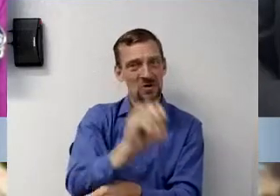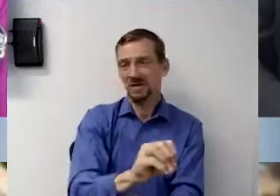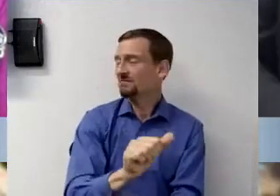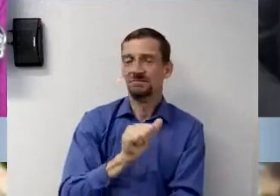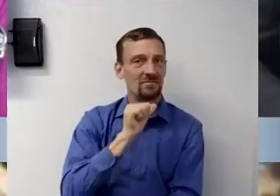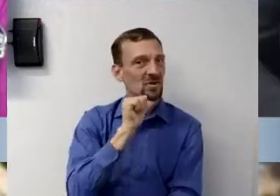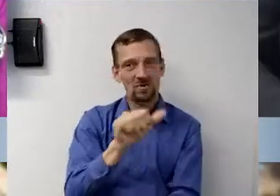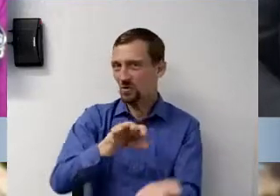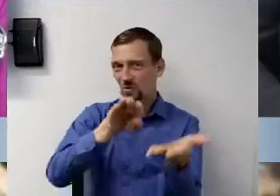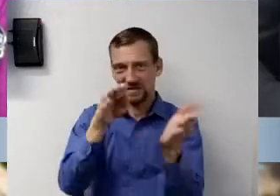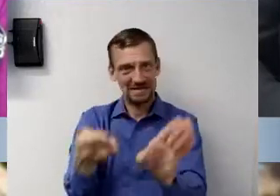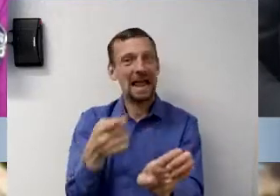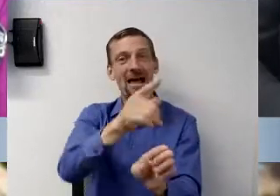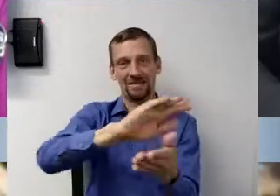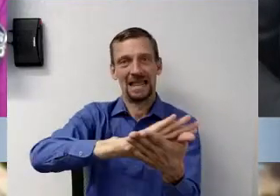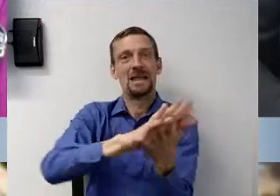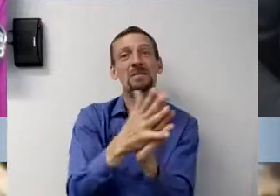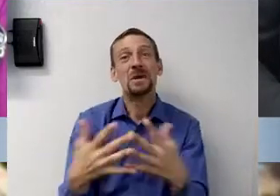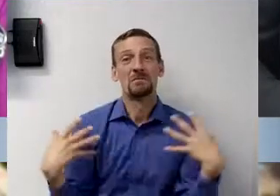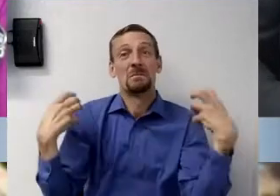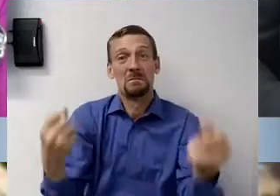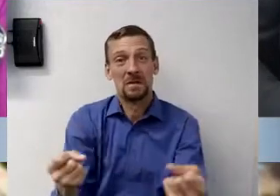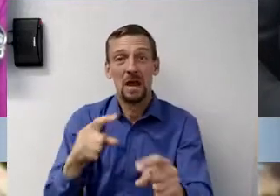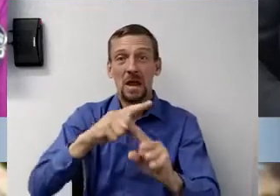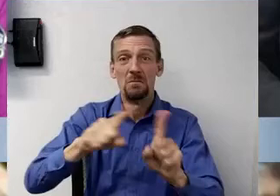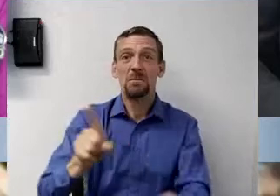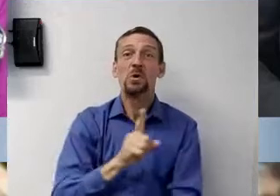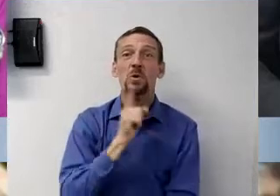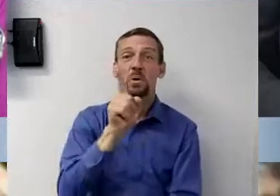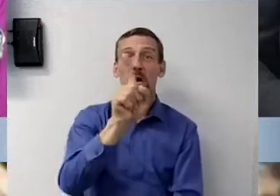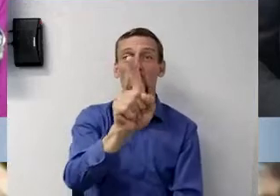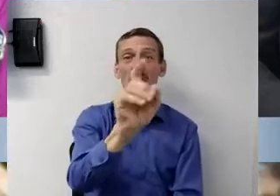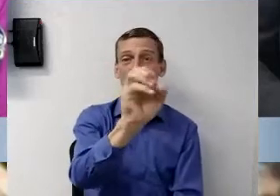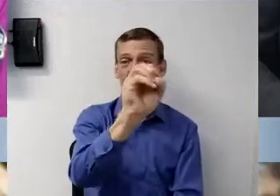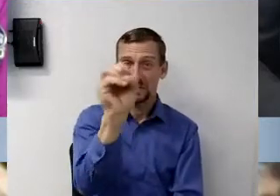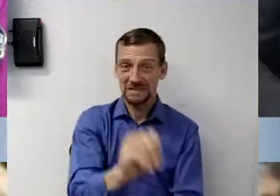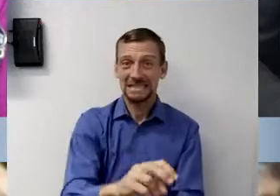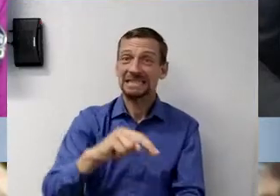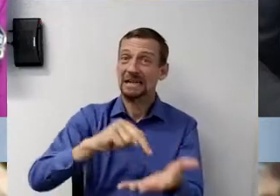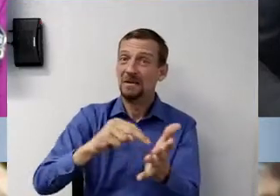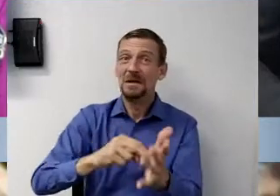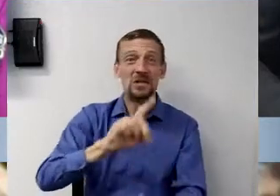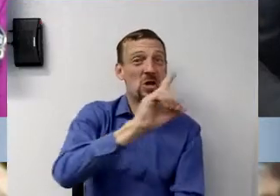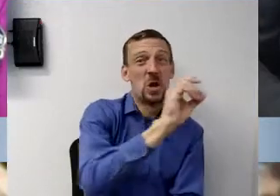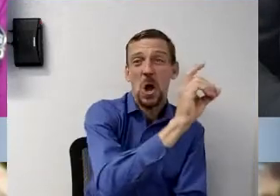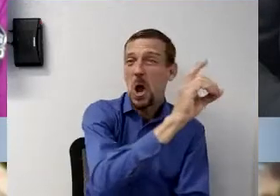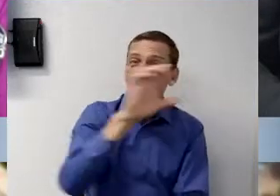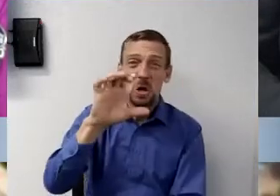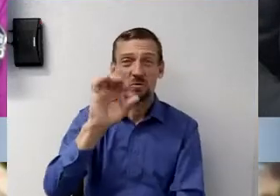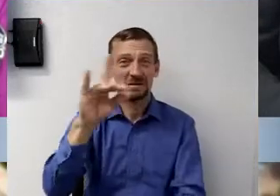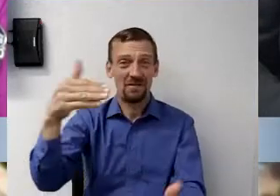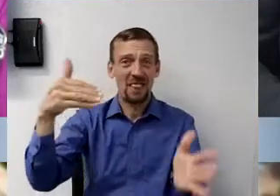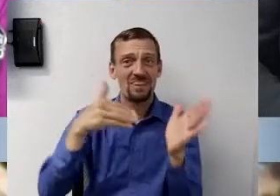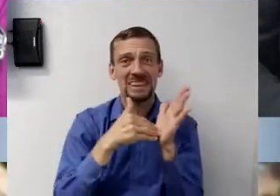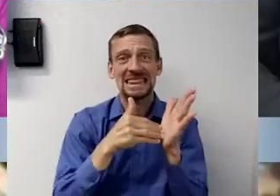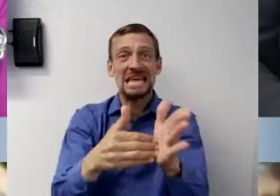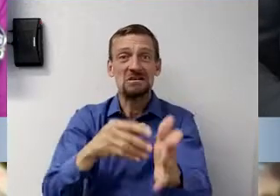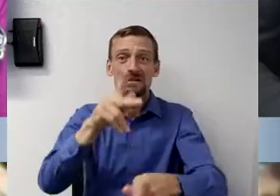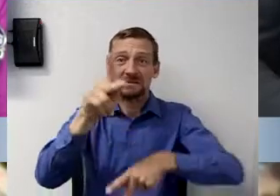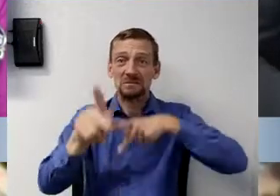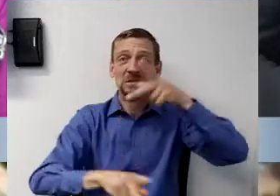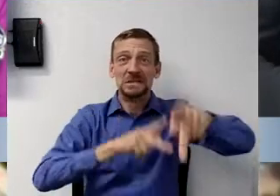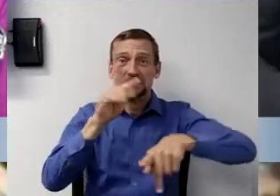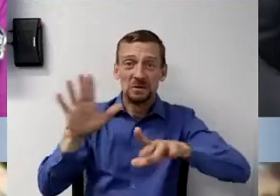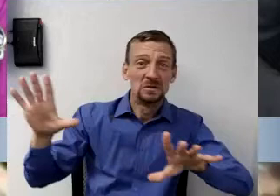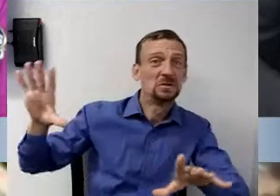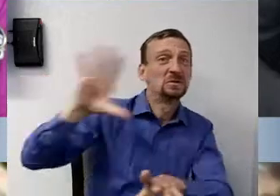die. But 1% is a huge number. It's in the hundreds and hundreds of thousands of people across the country, and